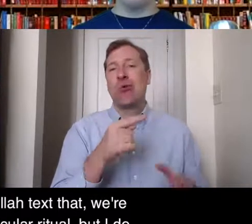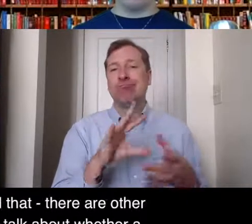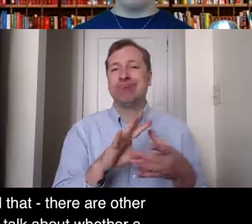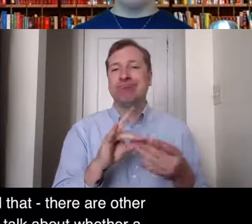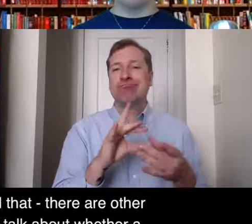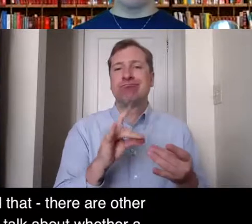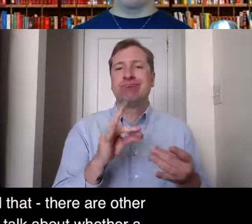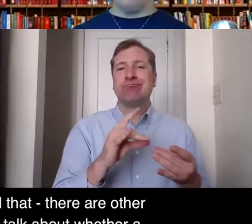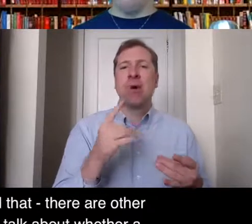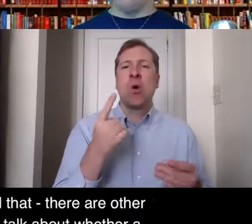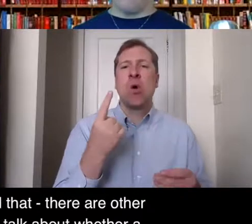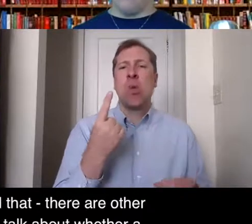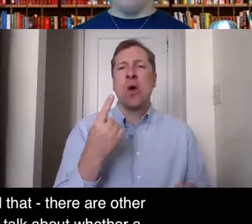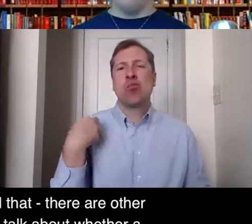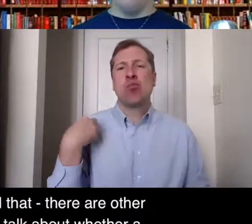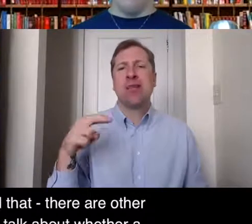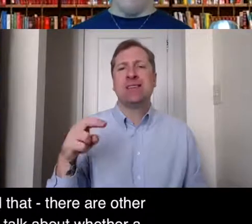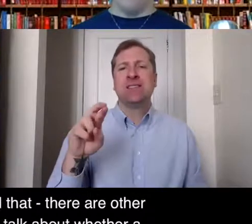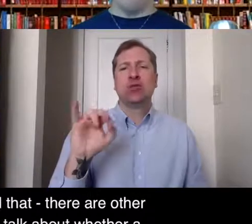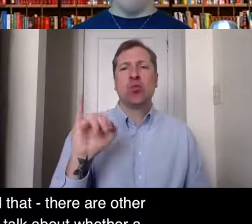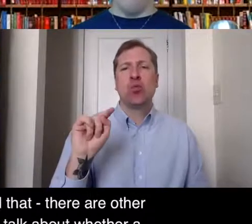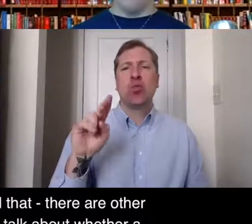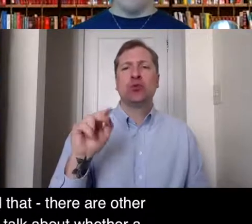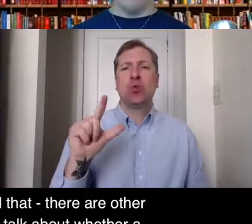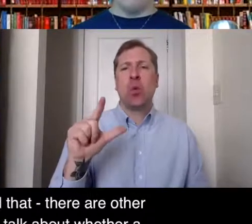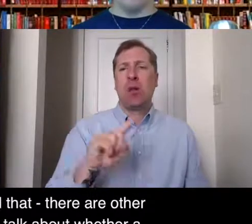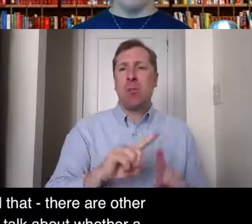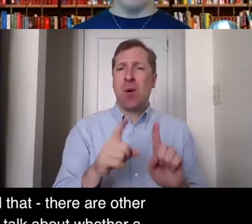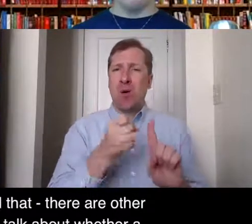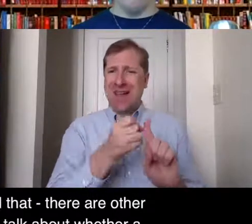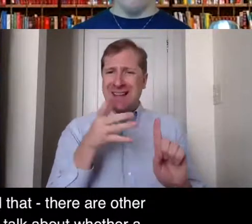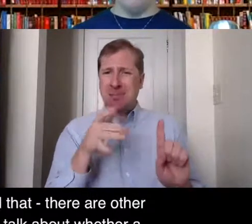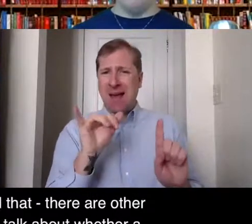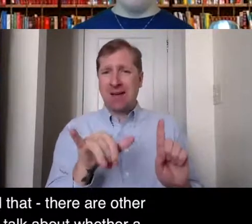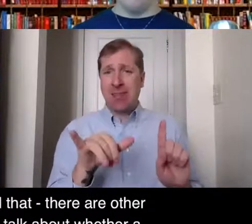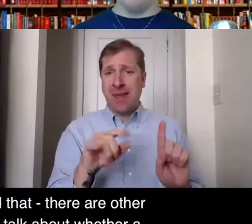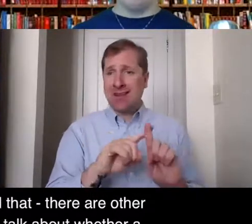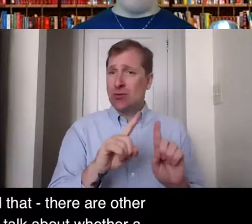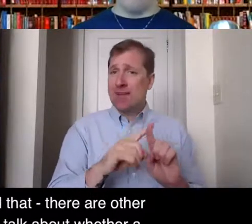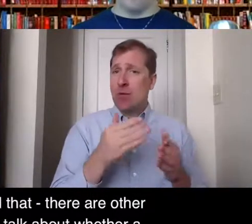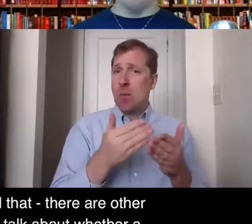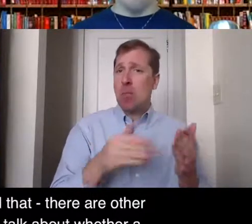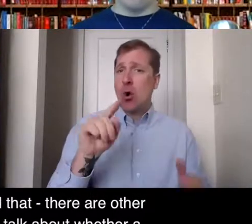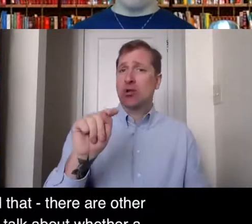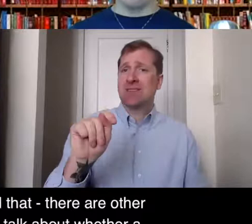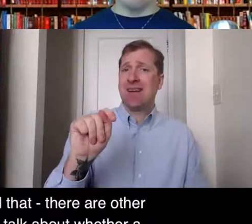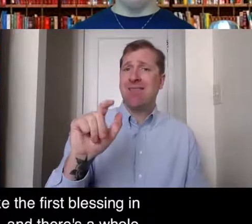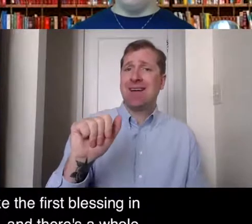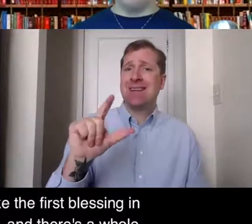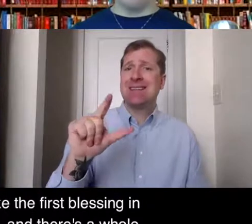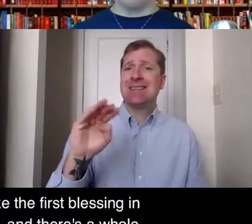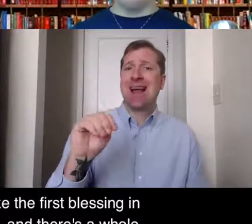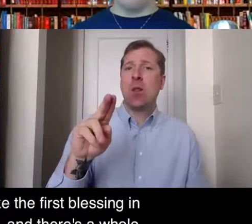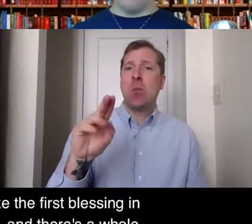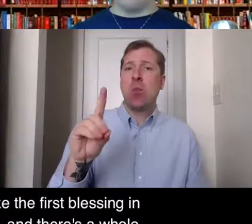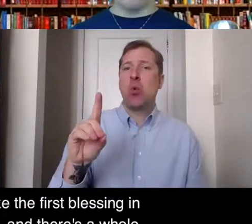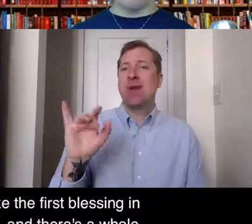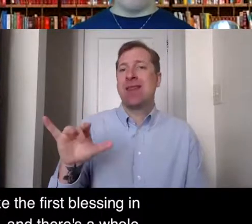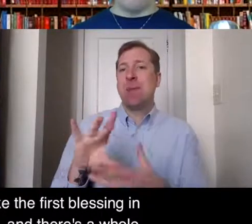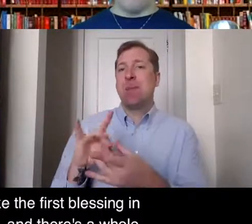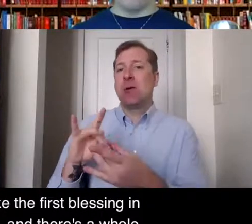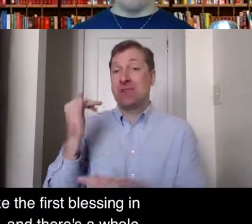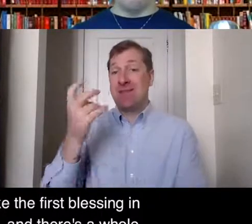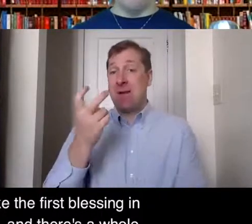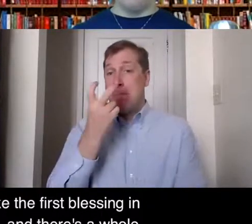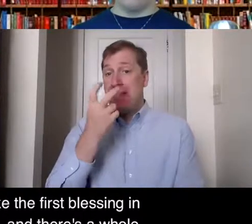I do think we could expand that. There are other pieces of Talmud that talk about whether a blind person can make the